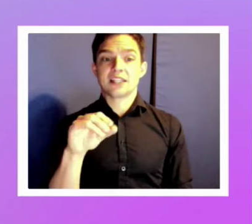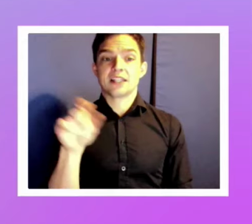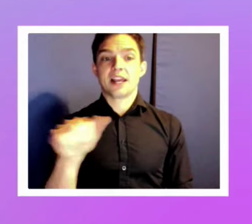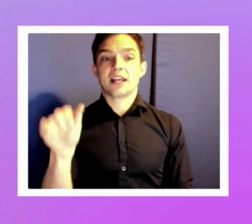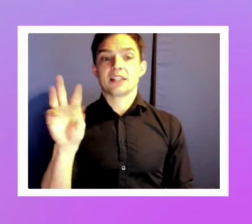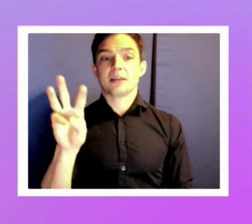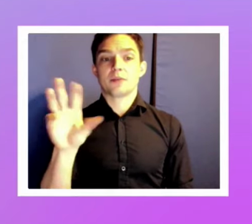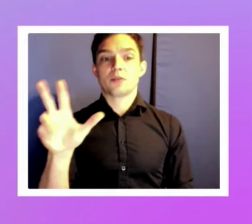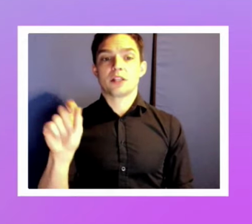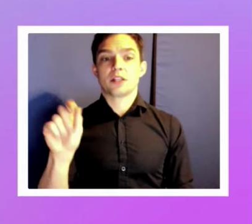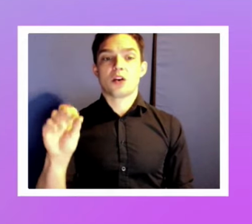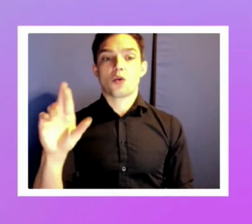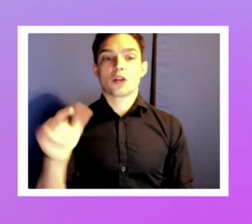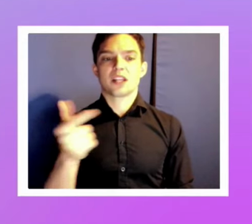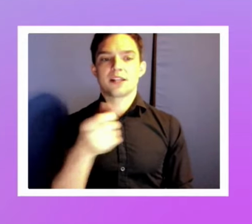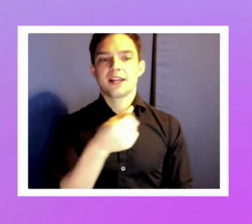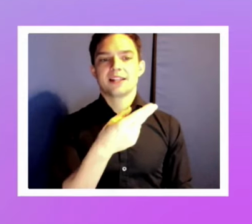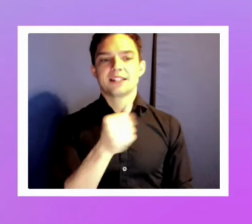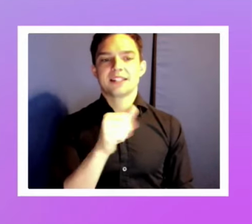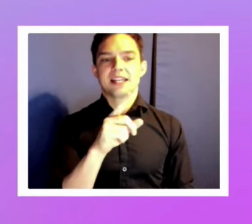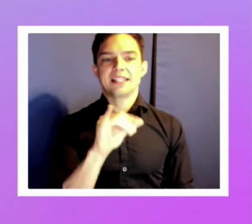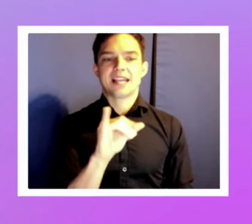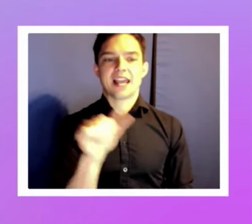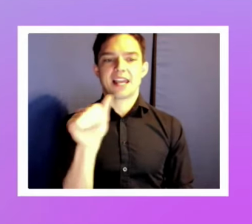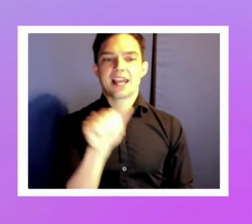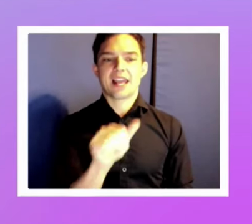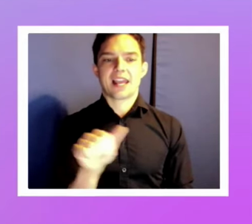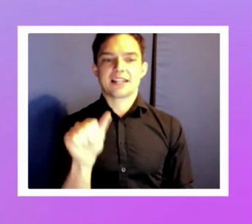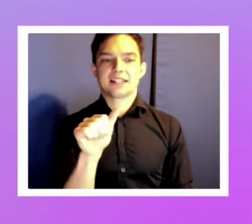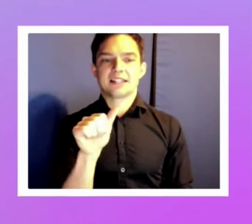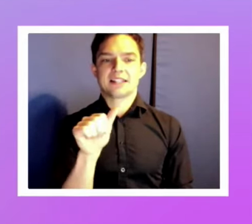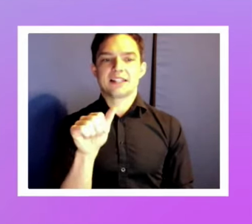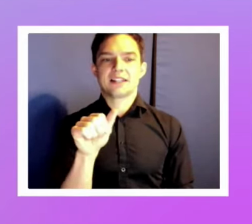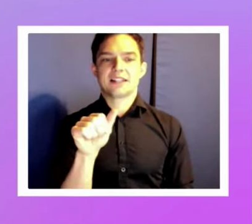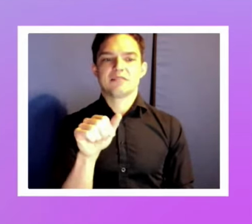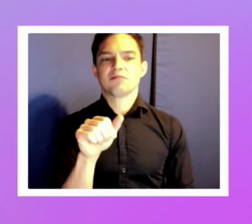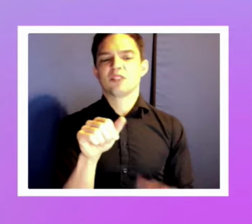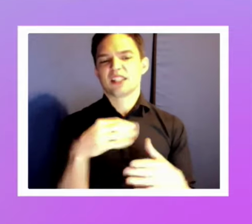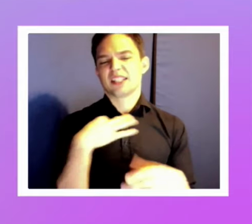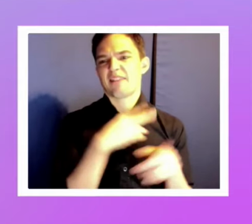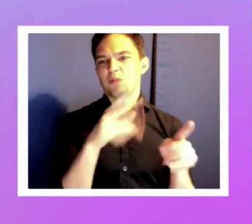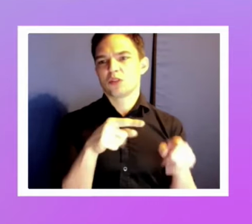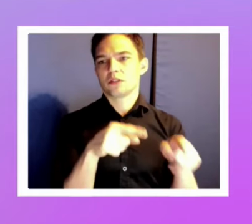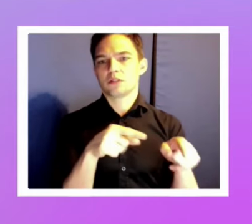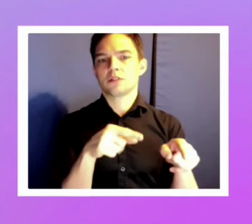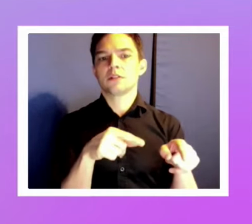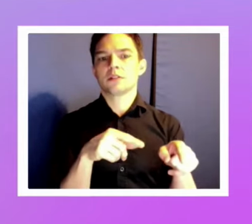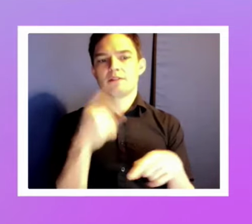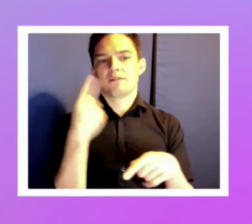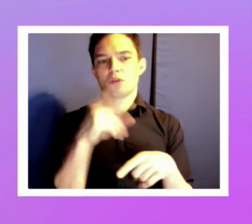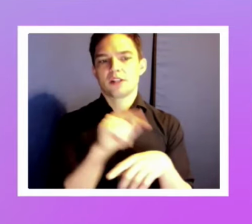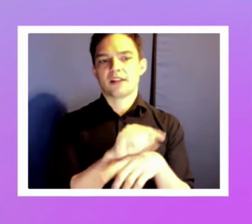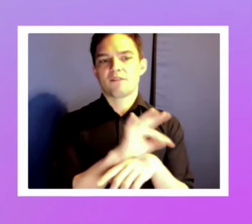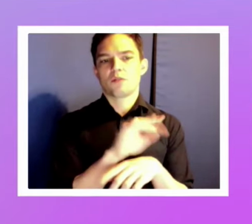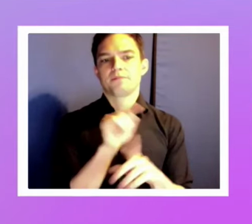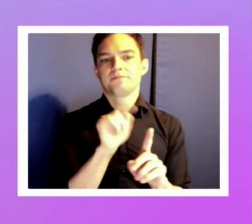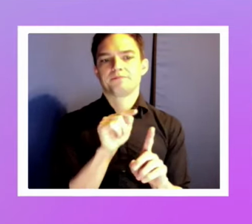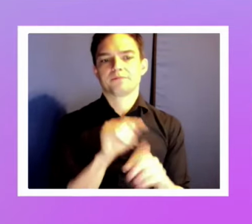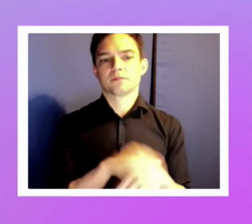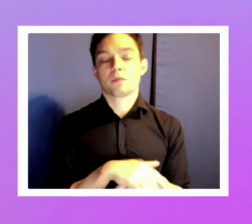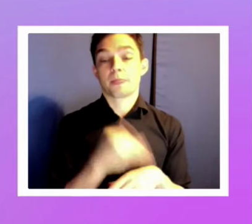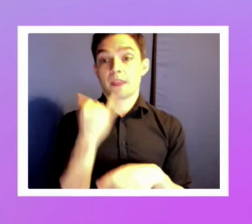shadi@w3.org. That is SHADI. He's the staff contact for the ACT task force. And if